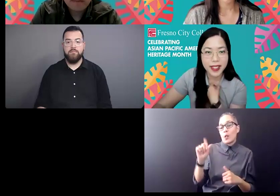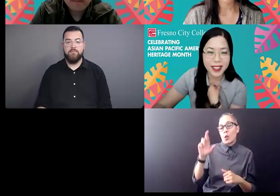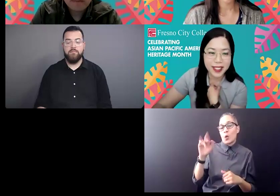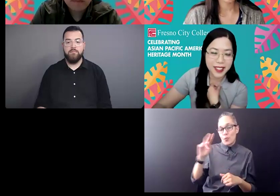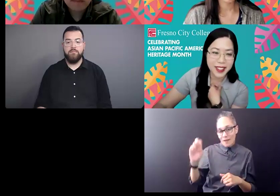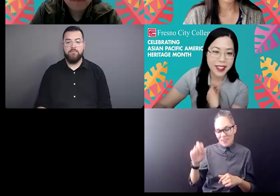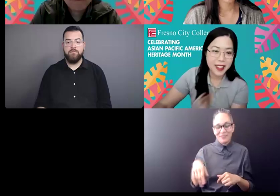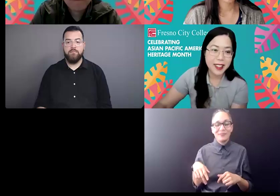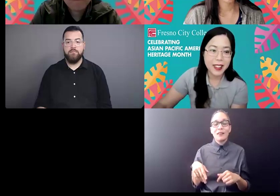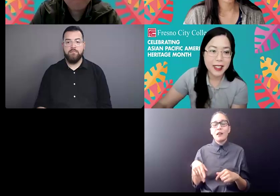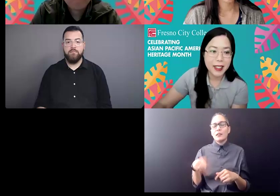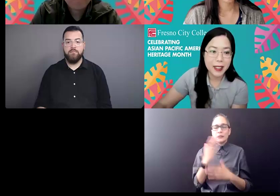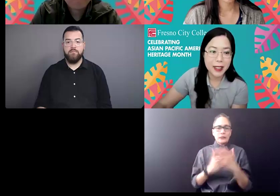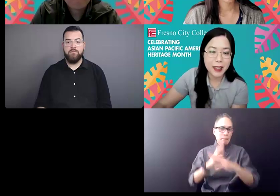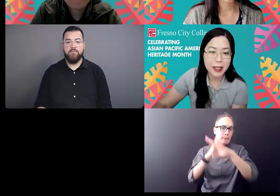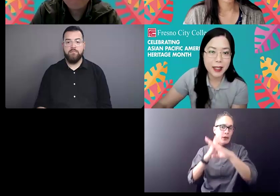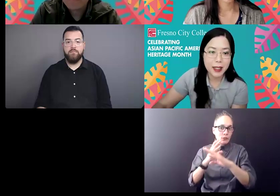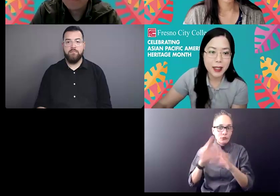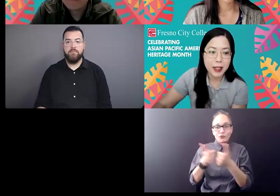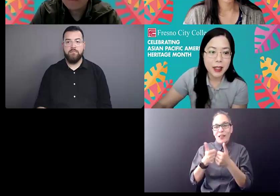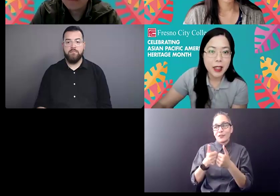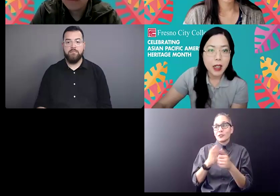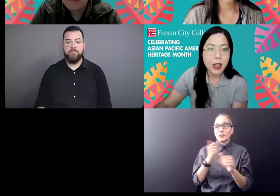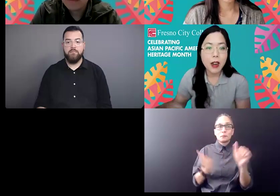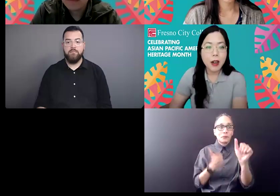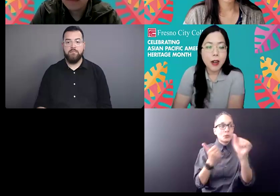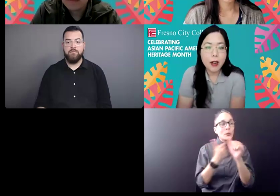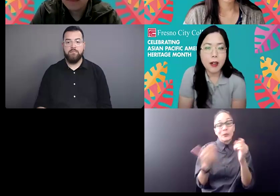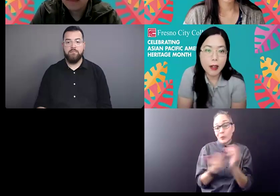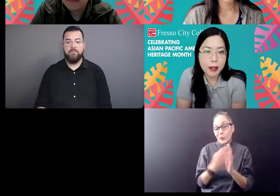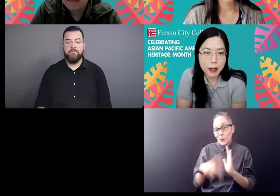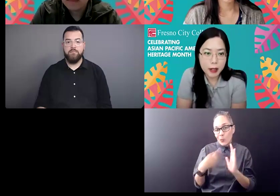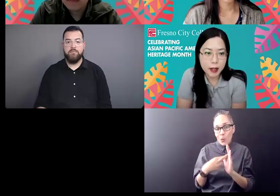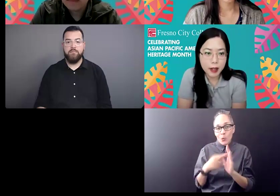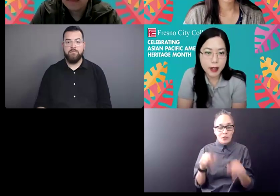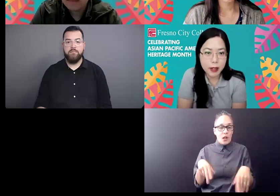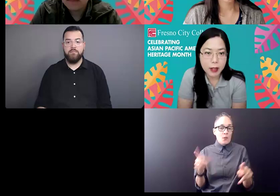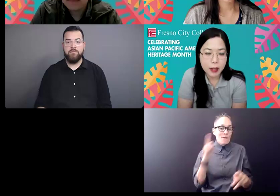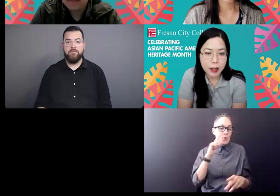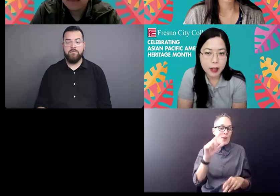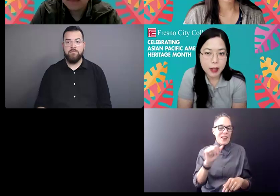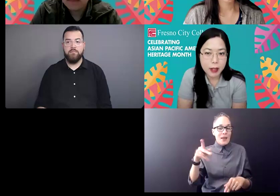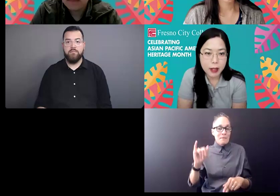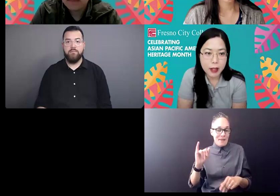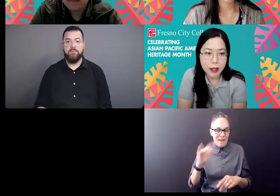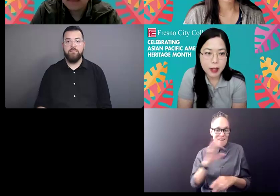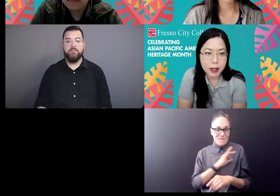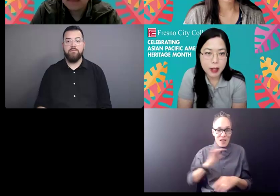some barriers or challenges in pursuing new roles or opportunities for Asian Pacific Islander faculty and